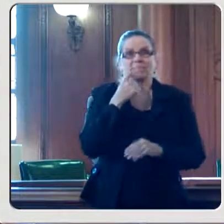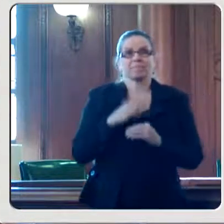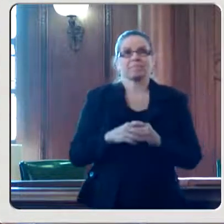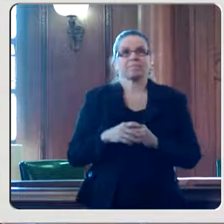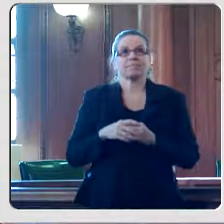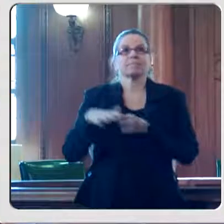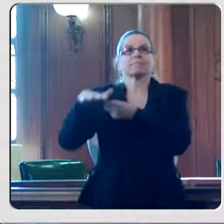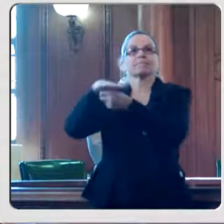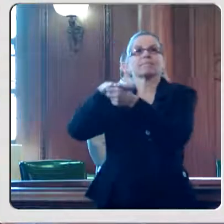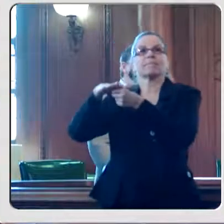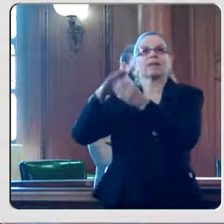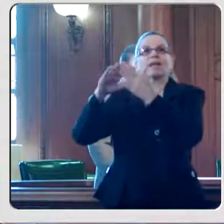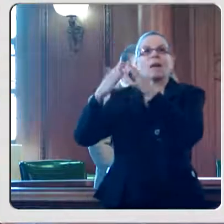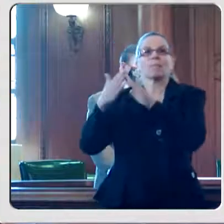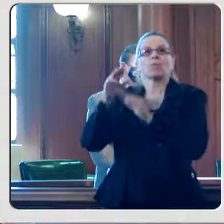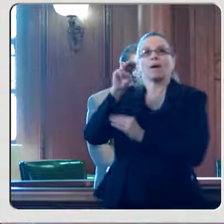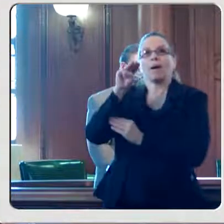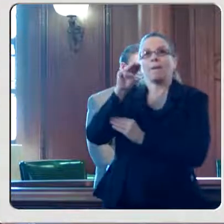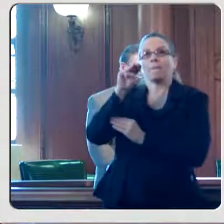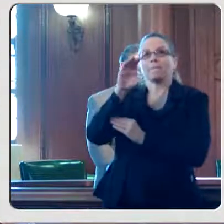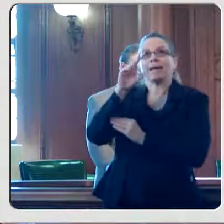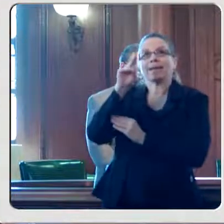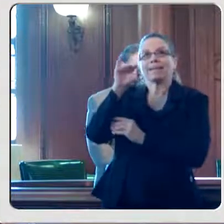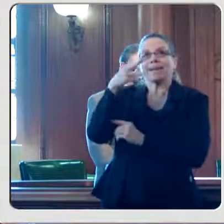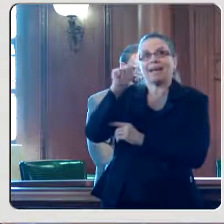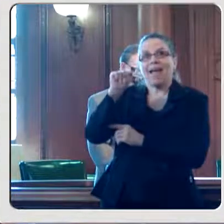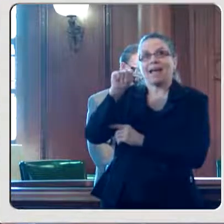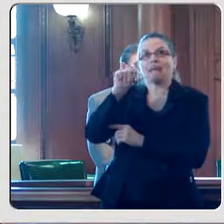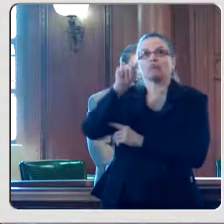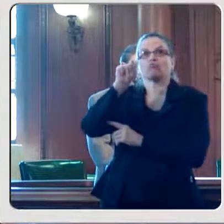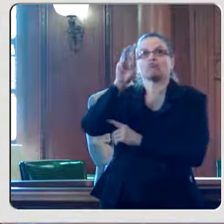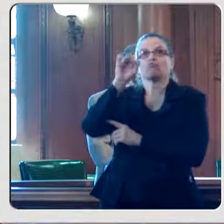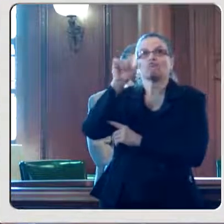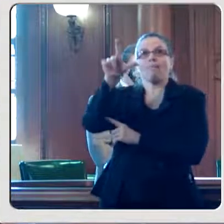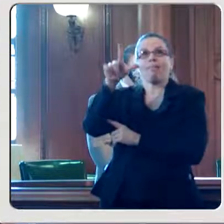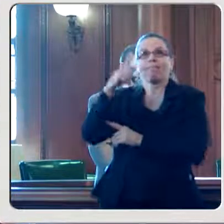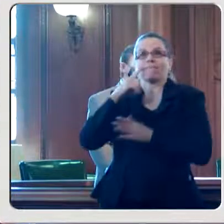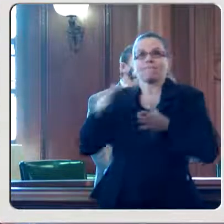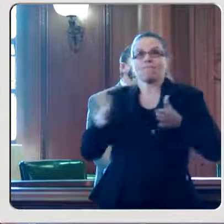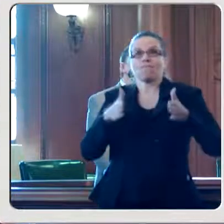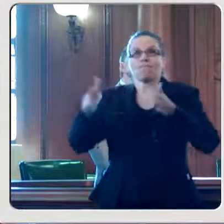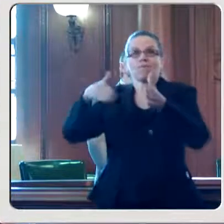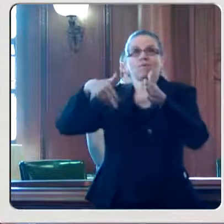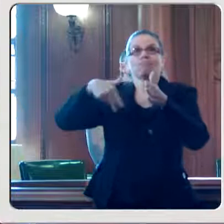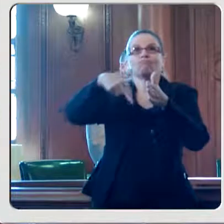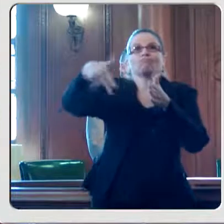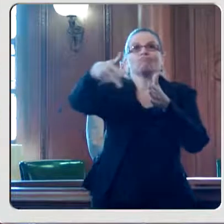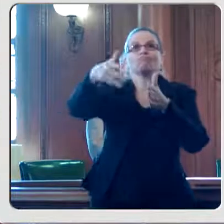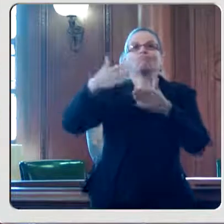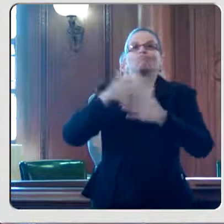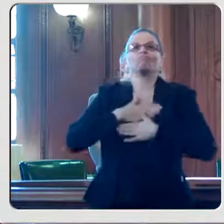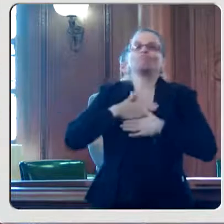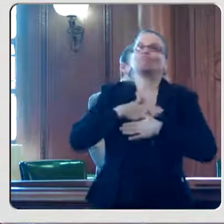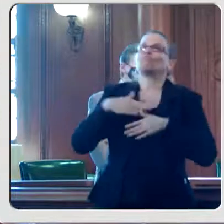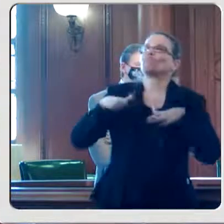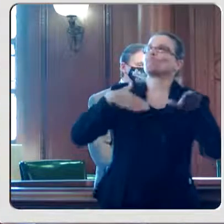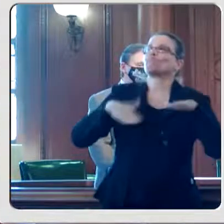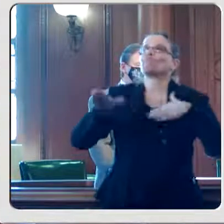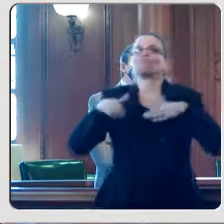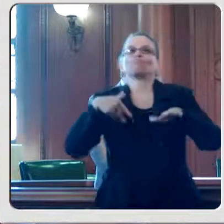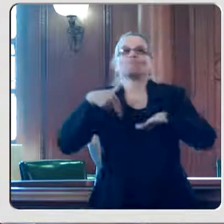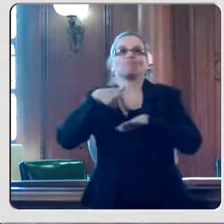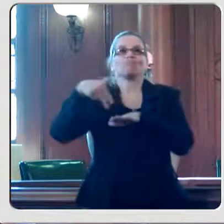McKnight Trail program. When we completed the planning process, his department took it over, and now they're working on funding